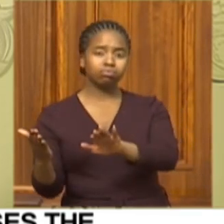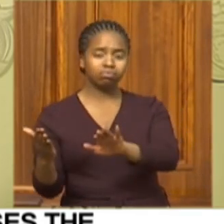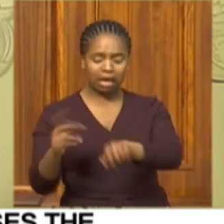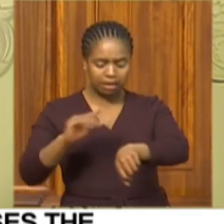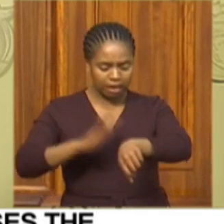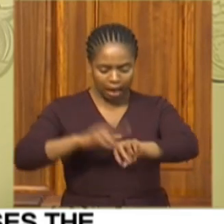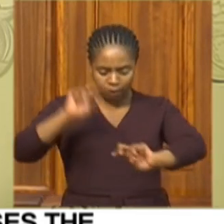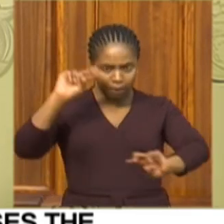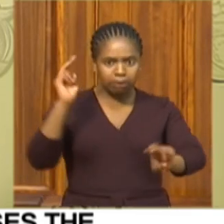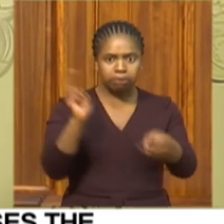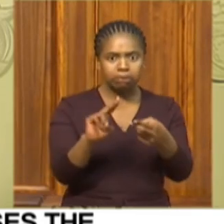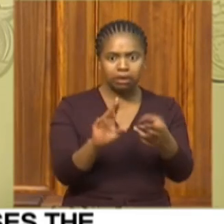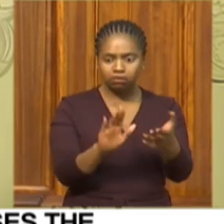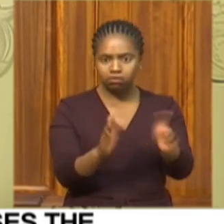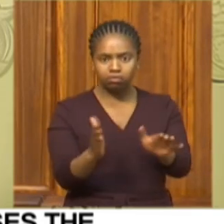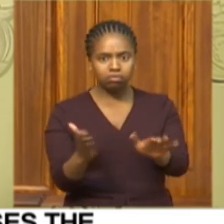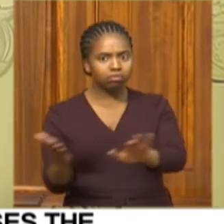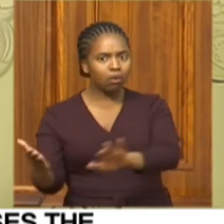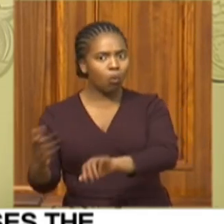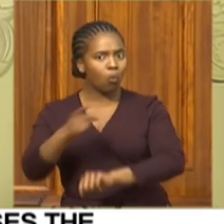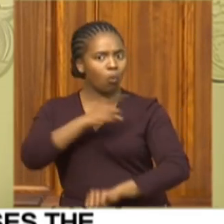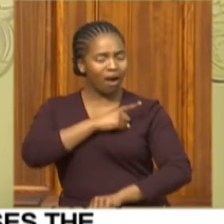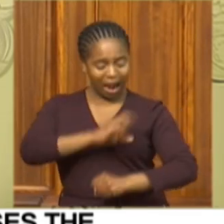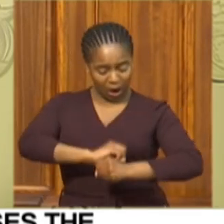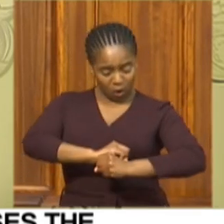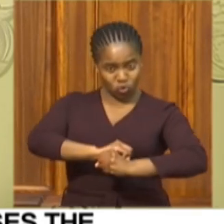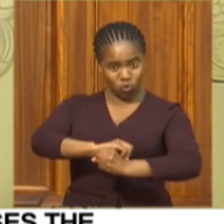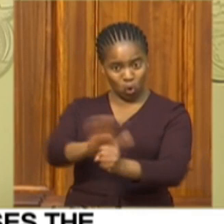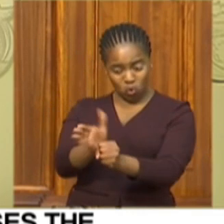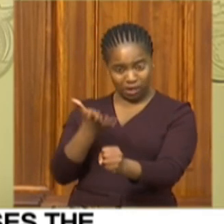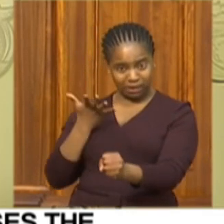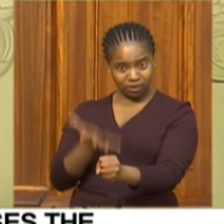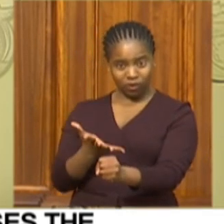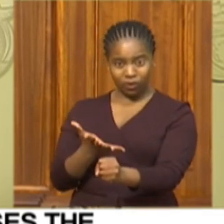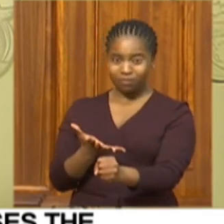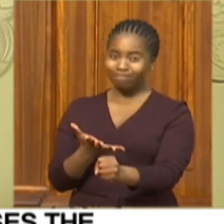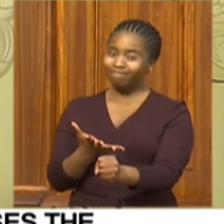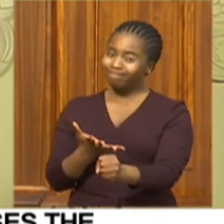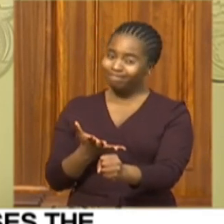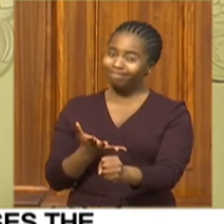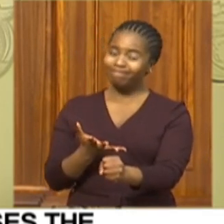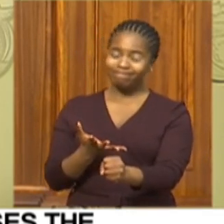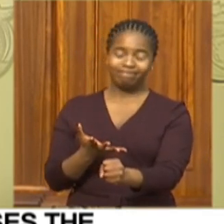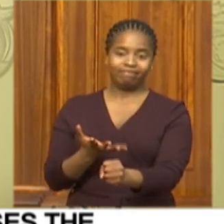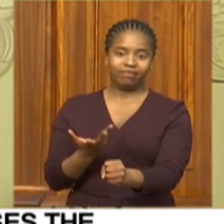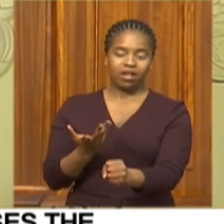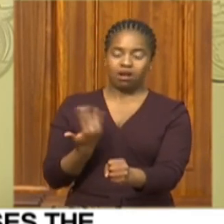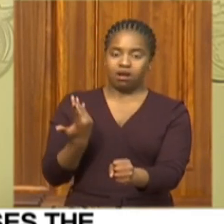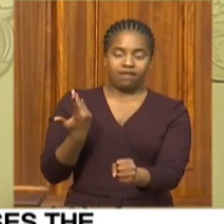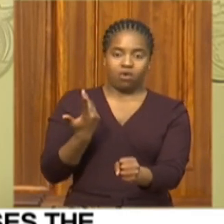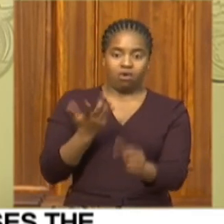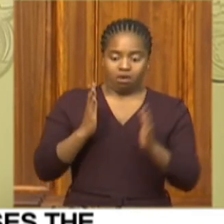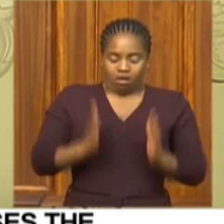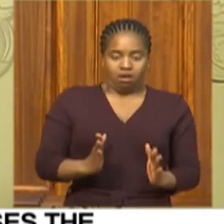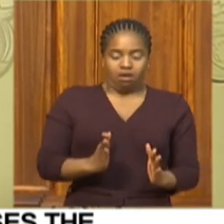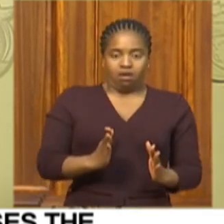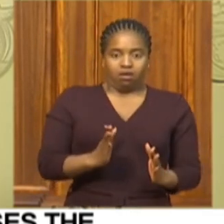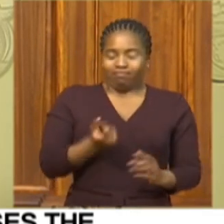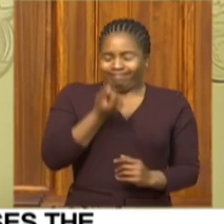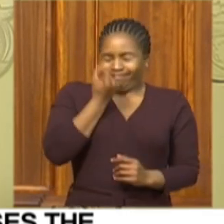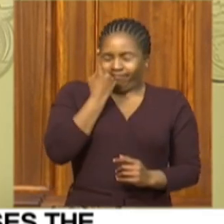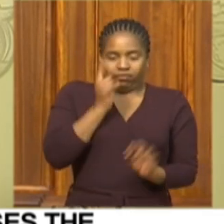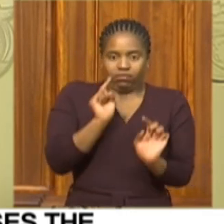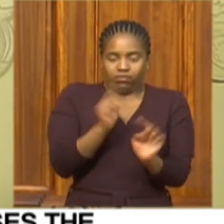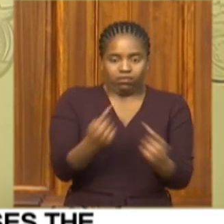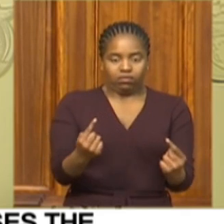of time due to a virus such as this is a human tragedy of proportions that we